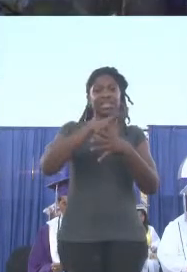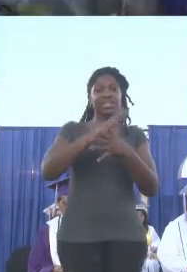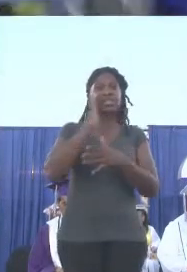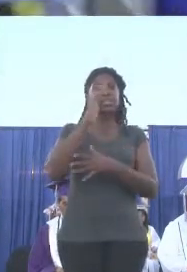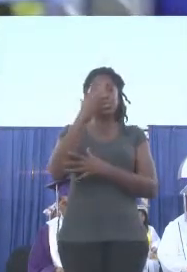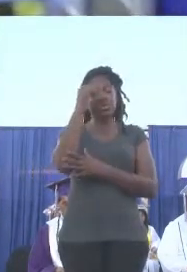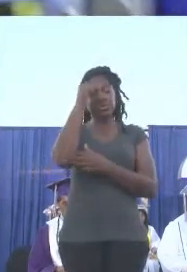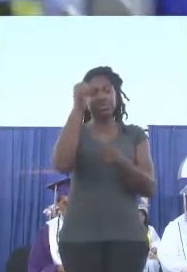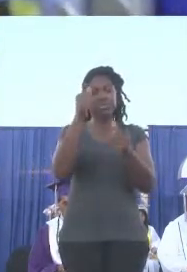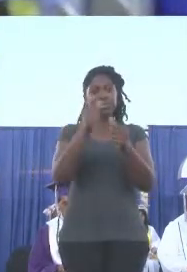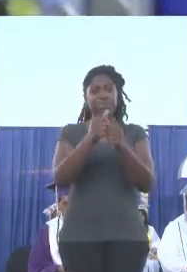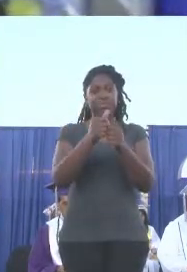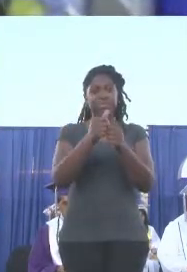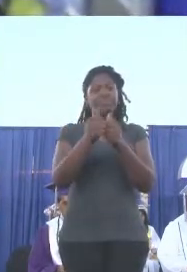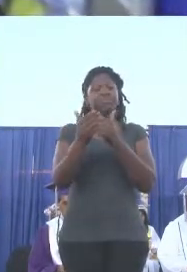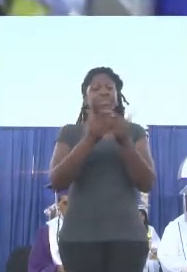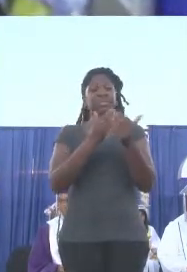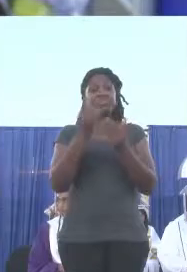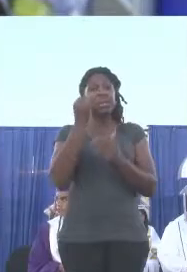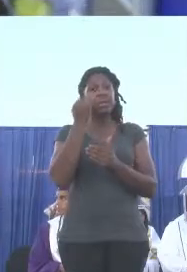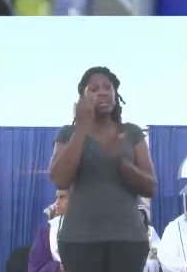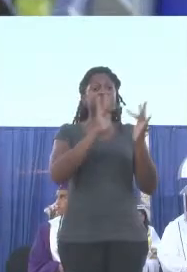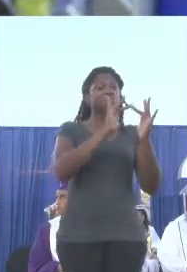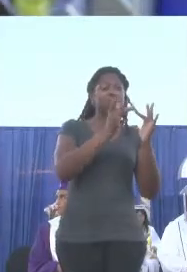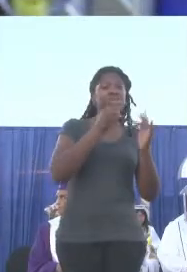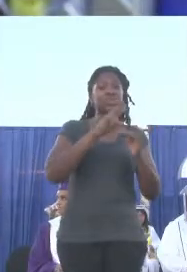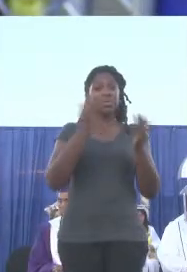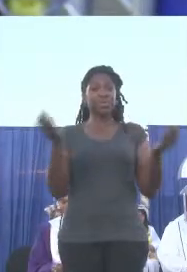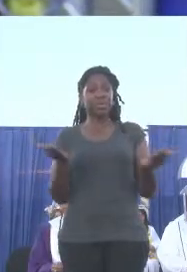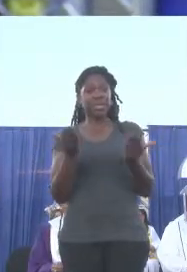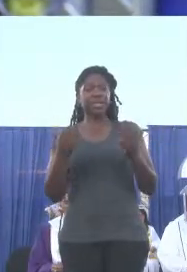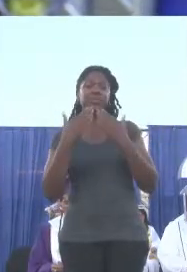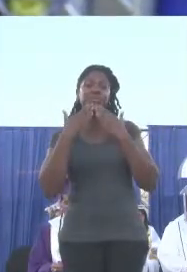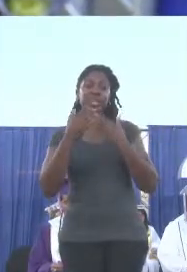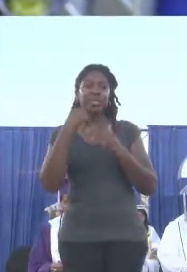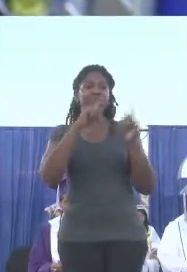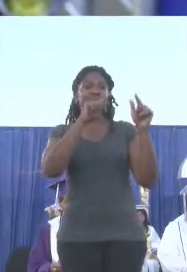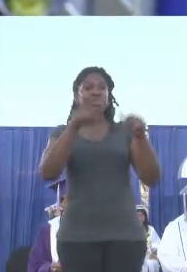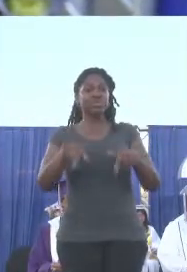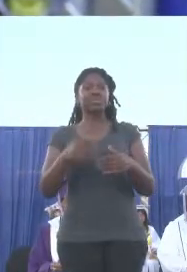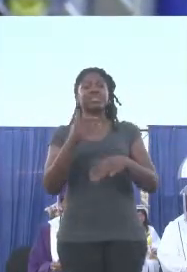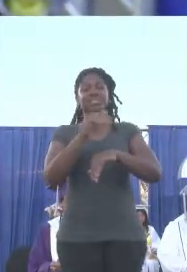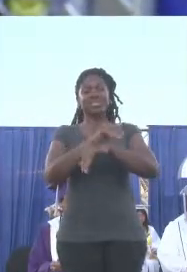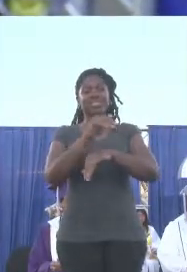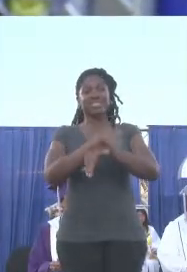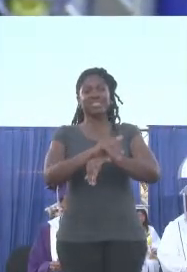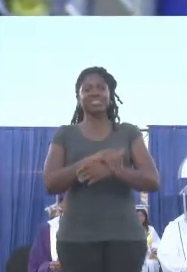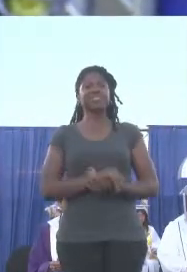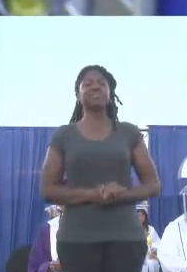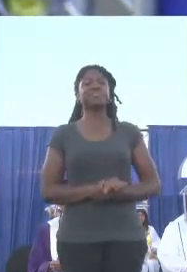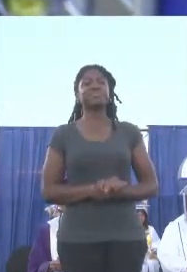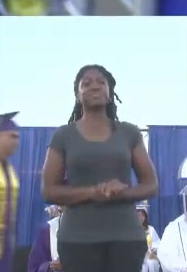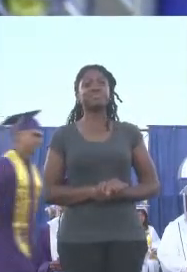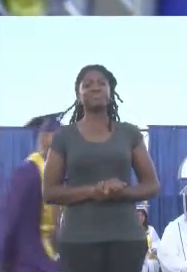presence, whether in person or virtually. Thank you for being with us to celebrate.